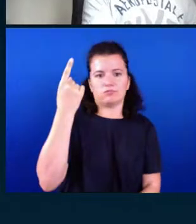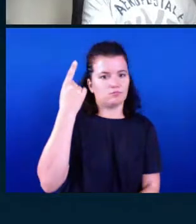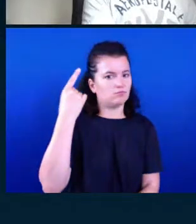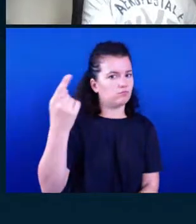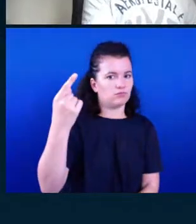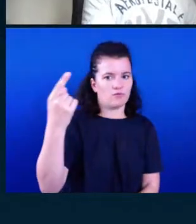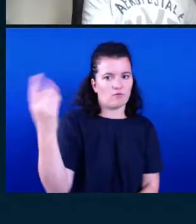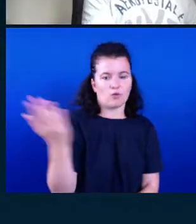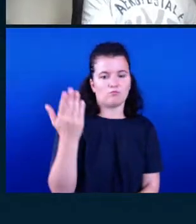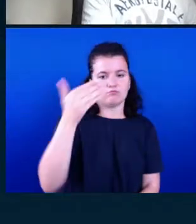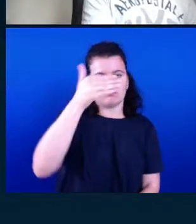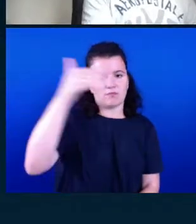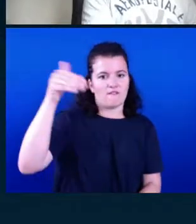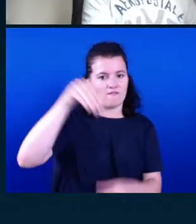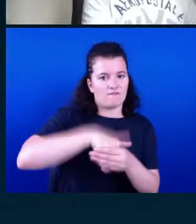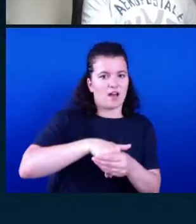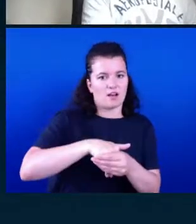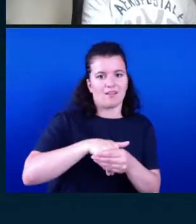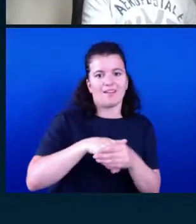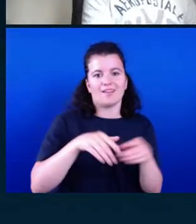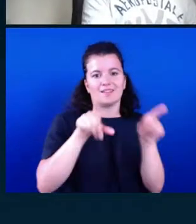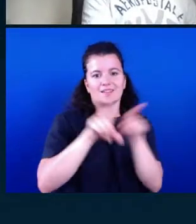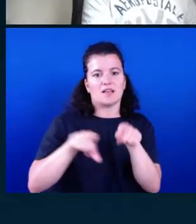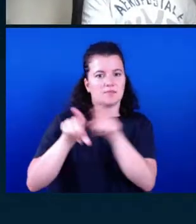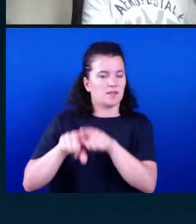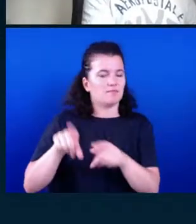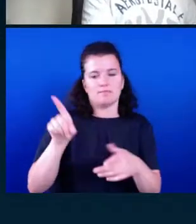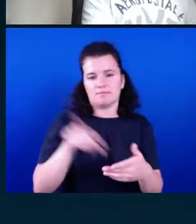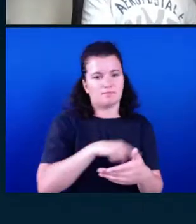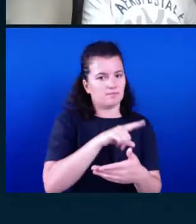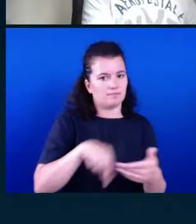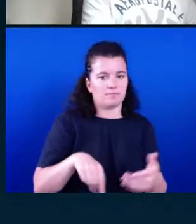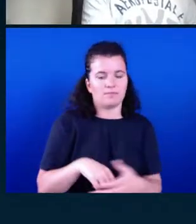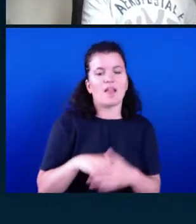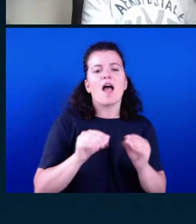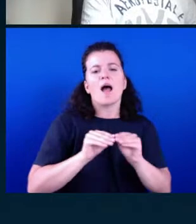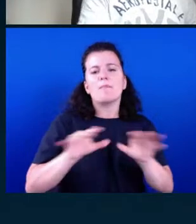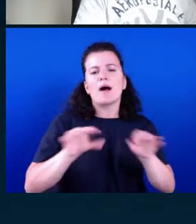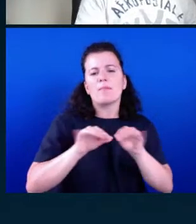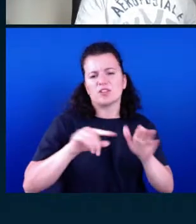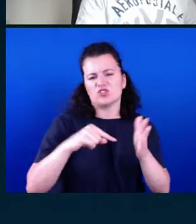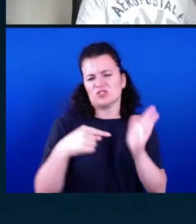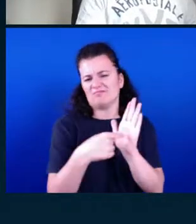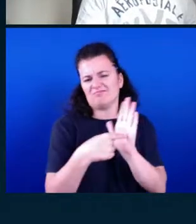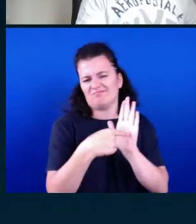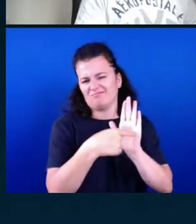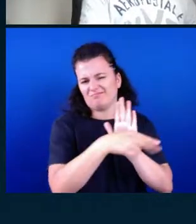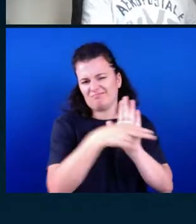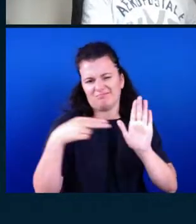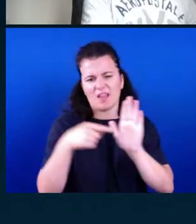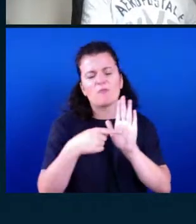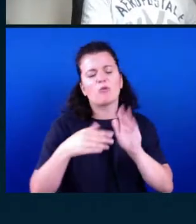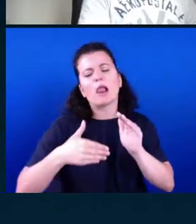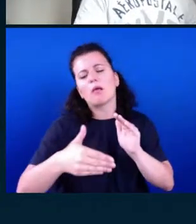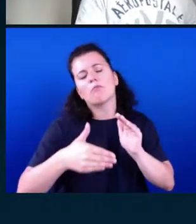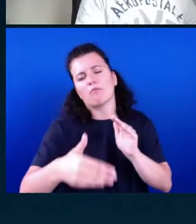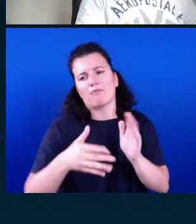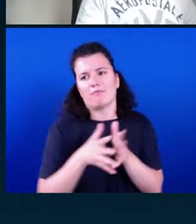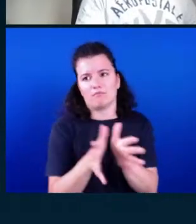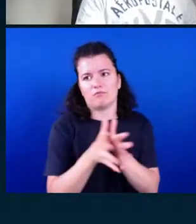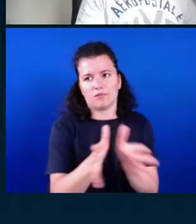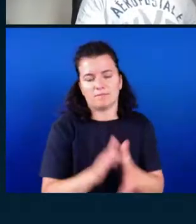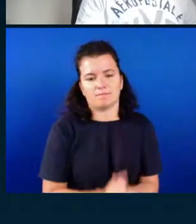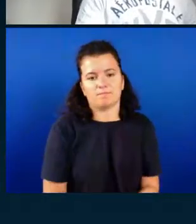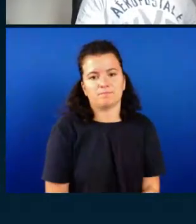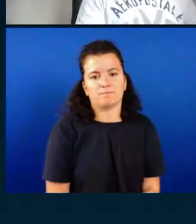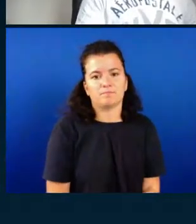profile. So I will get back to the publisher profile in a few minutes. Let's look at the task now. And task